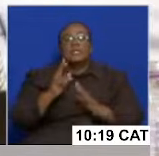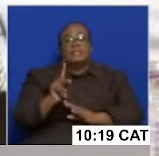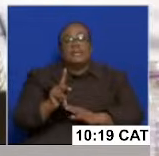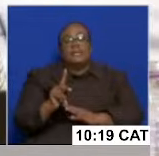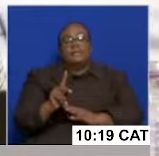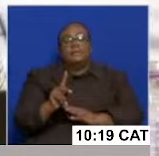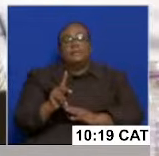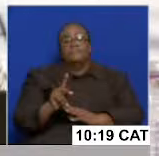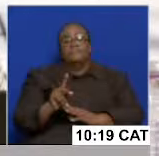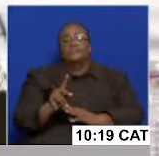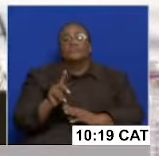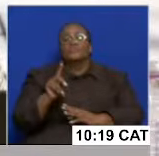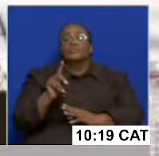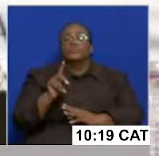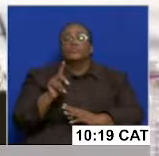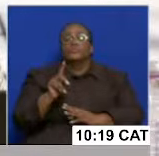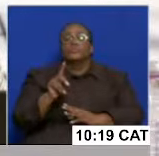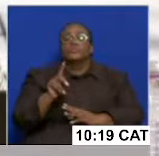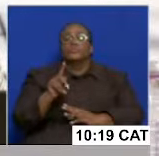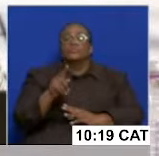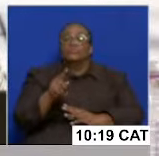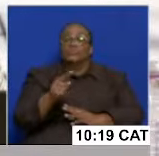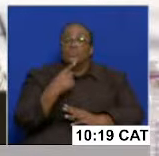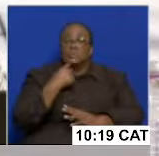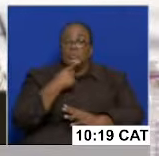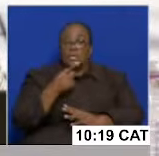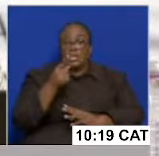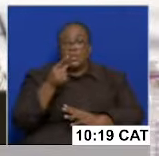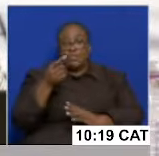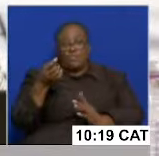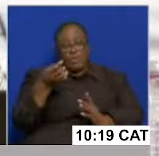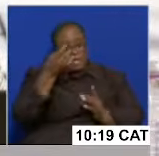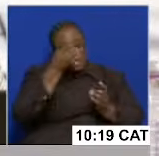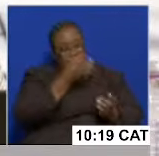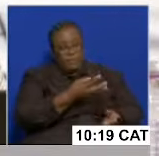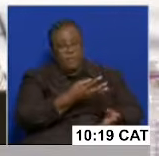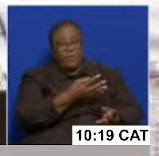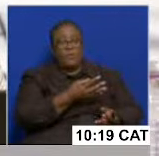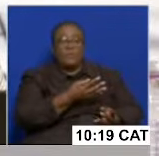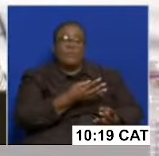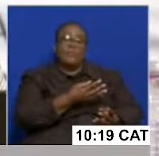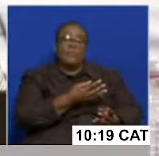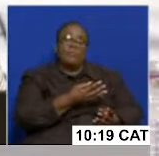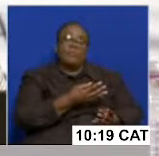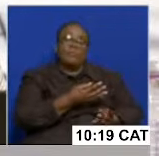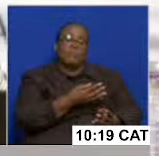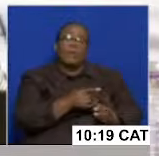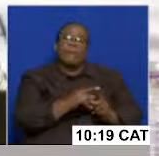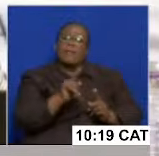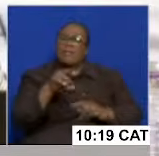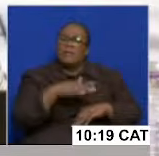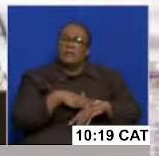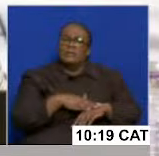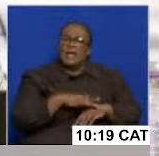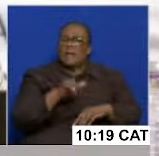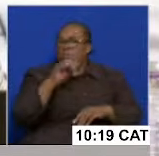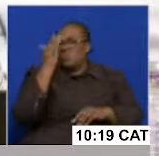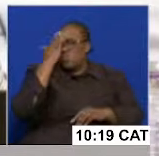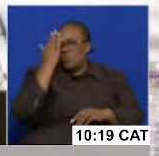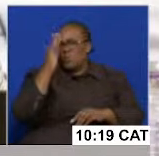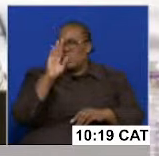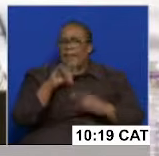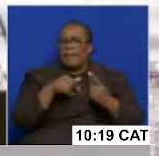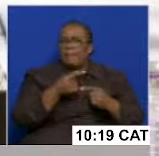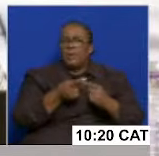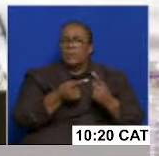with information, at that point in time, what did you know about the stones? Were you aware of